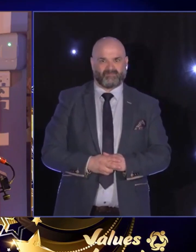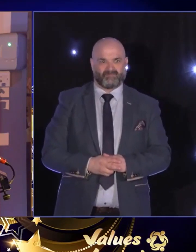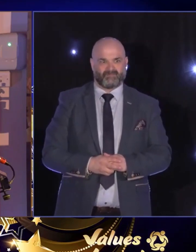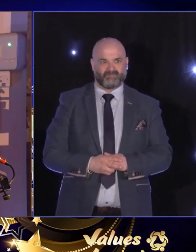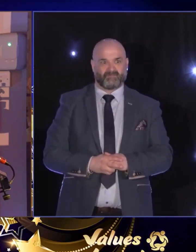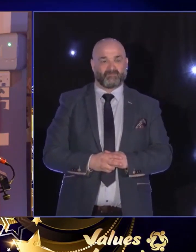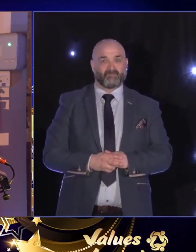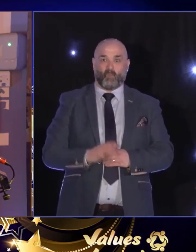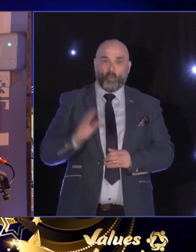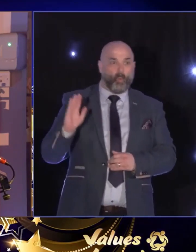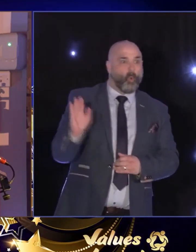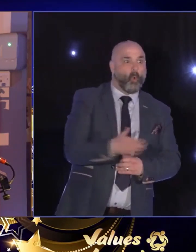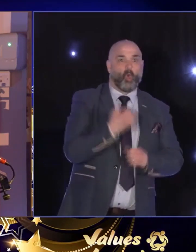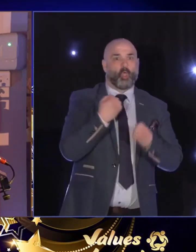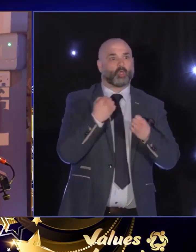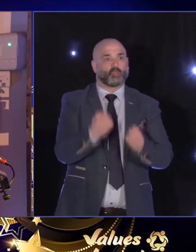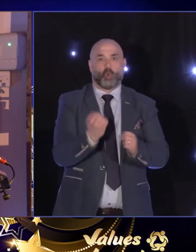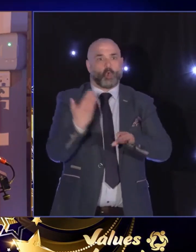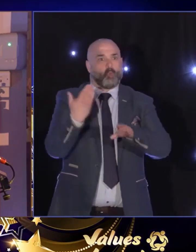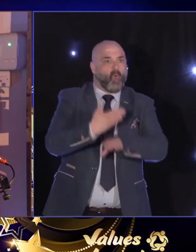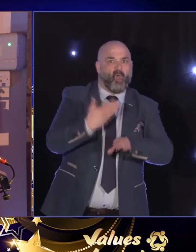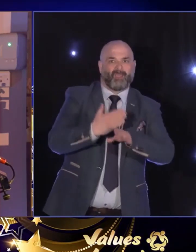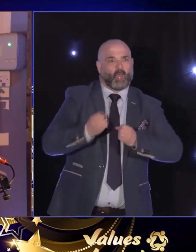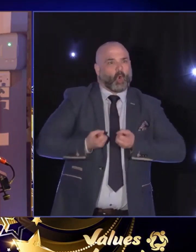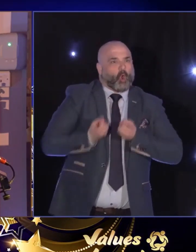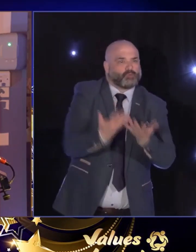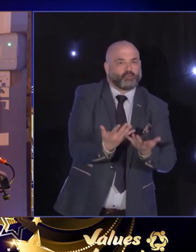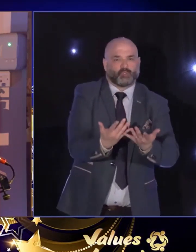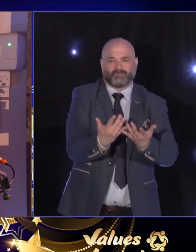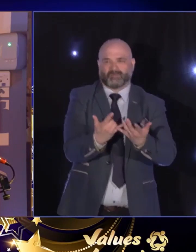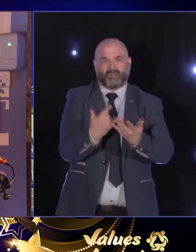That your contribution, the way you go about your daily work,